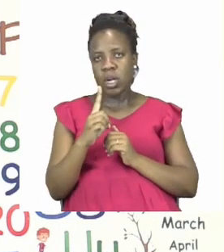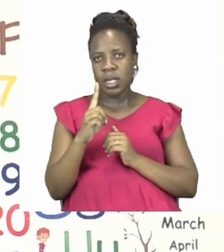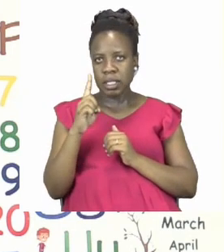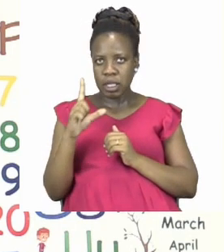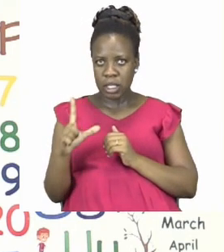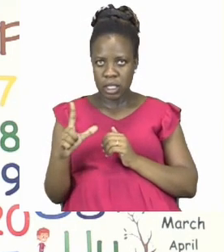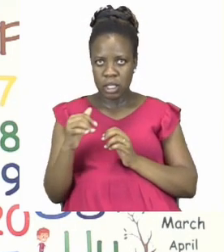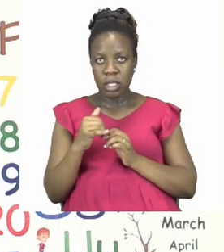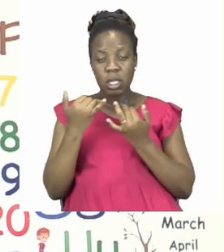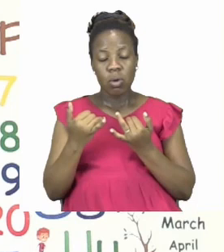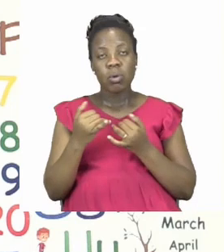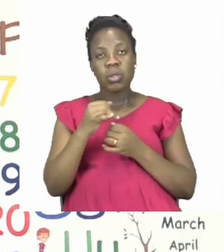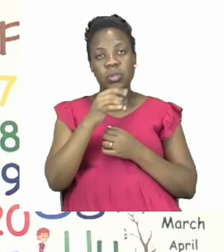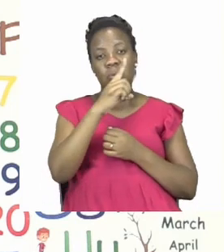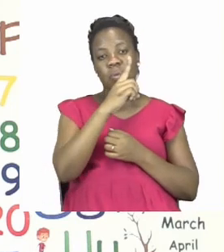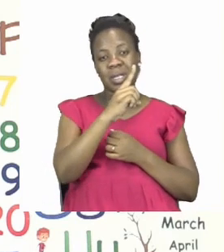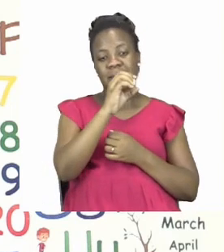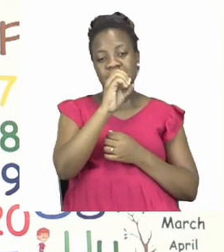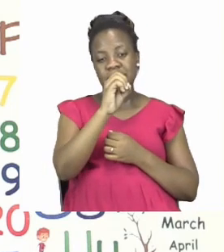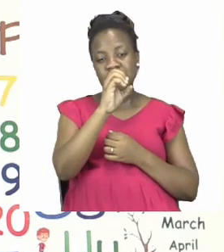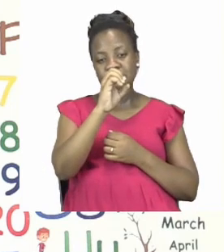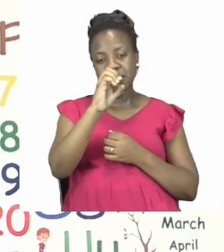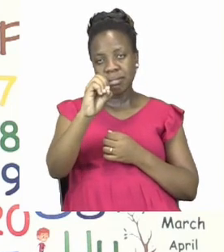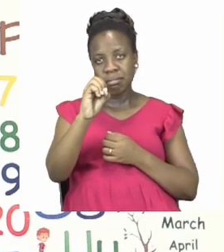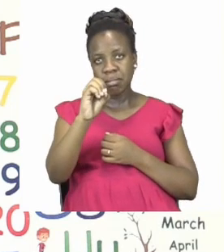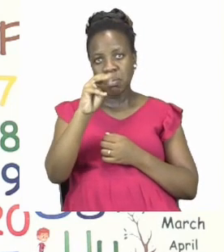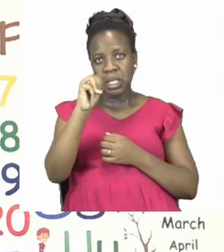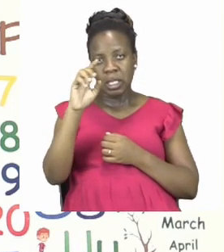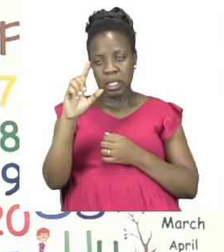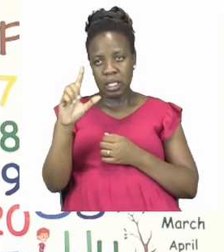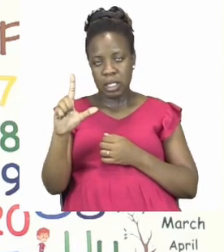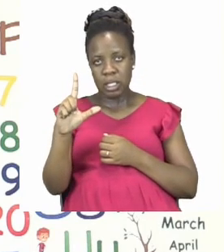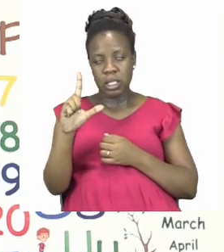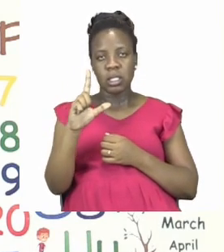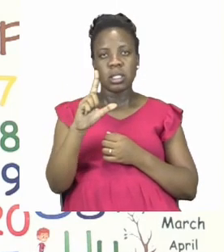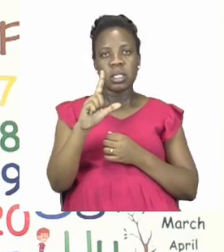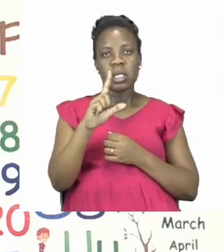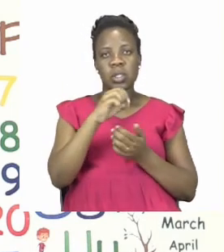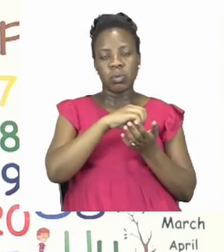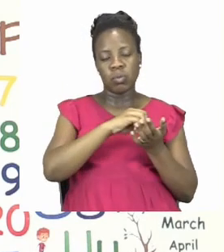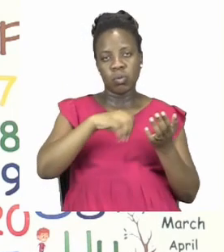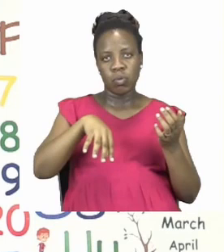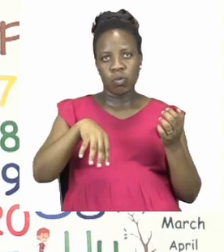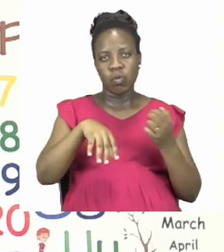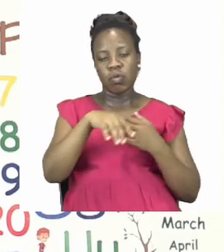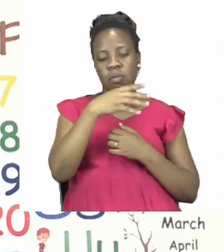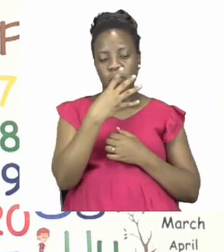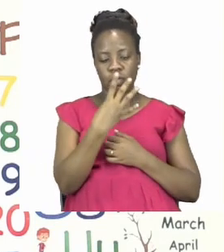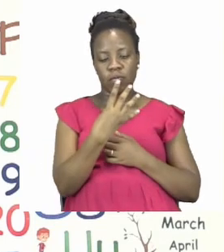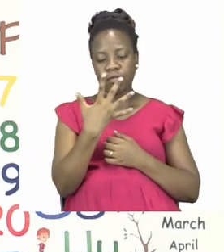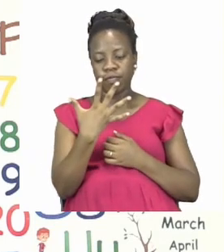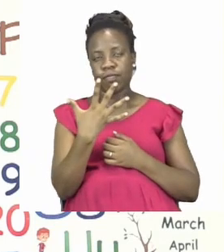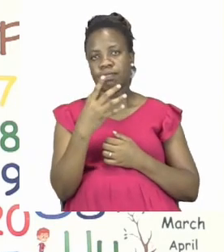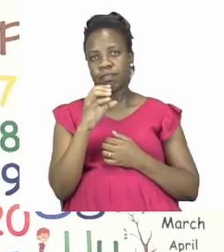minus 450 milliliters. That way, we will get our answer as to how many milliliters